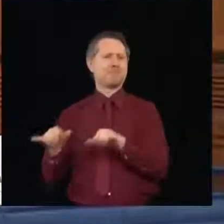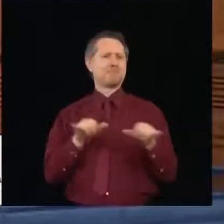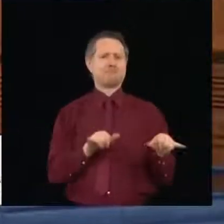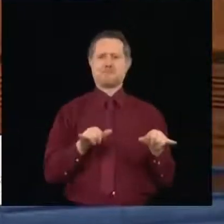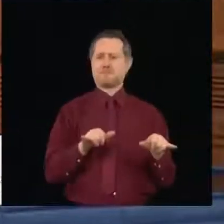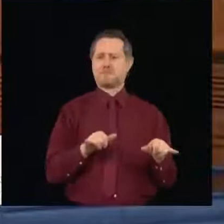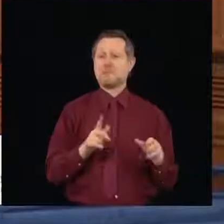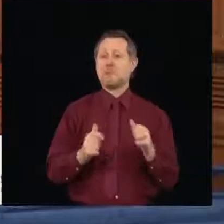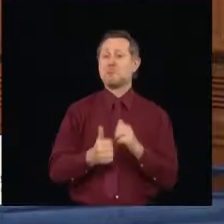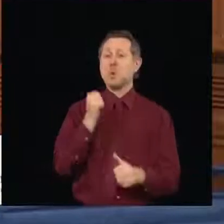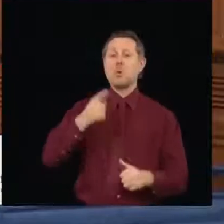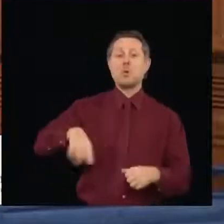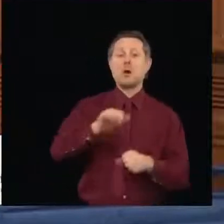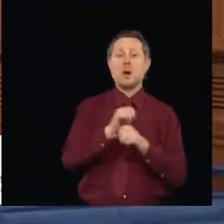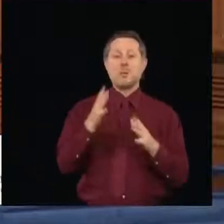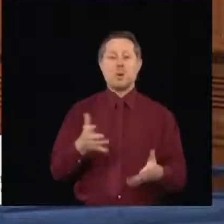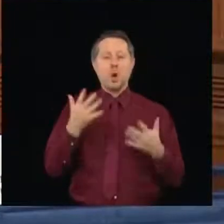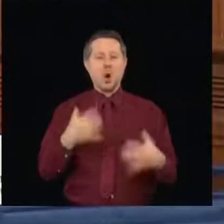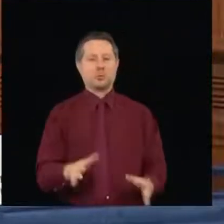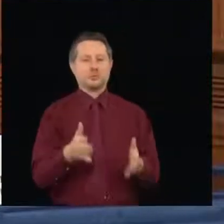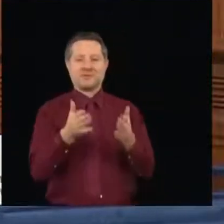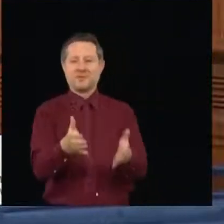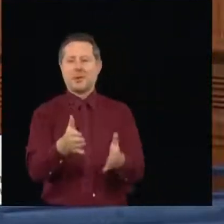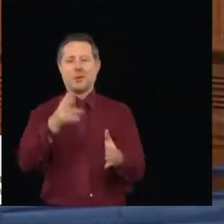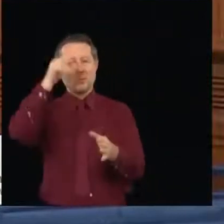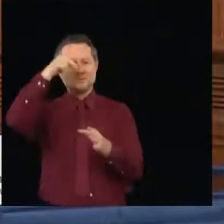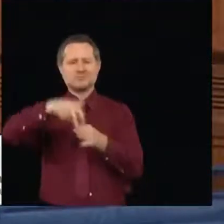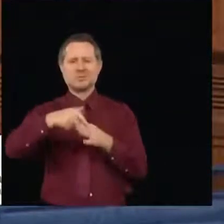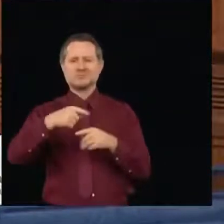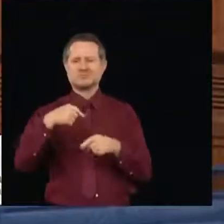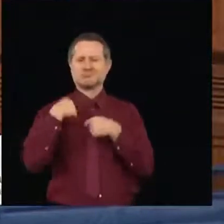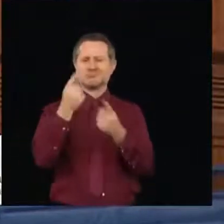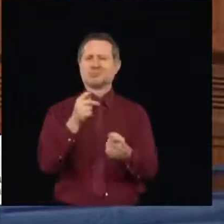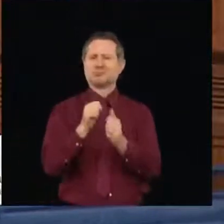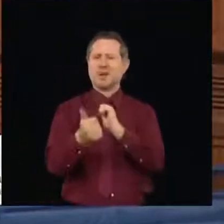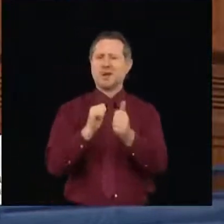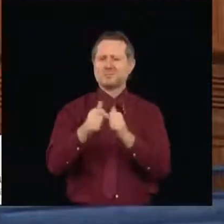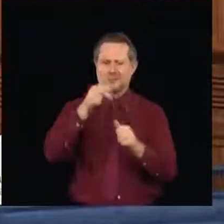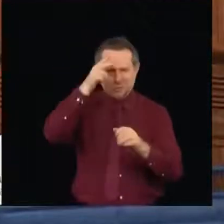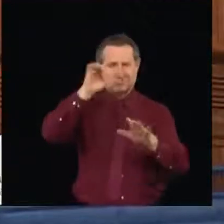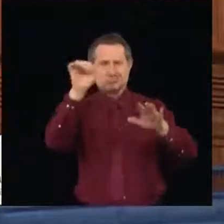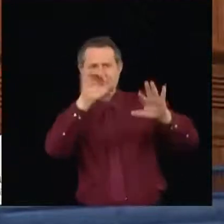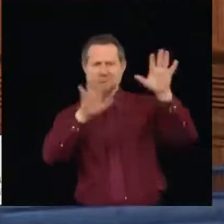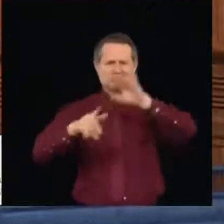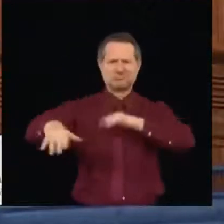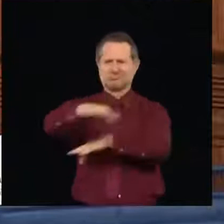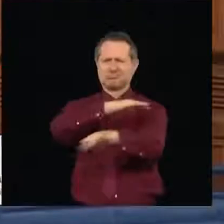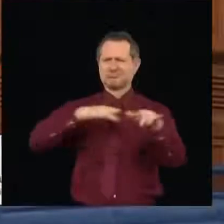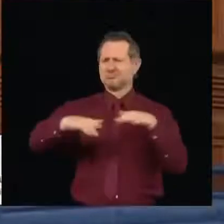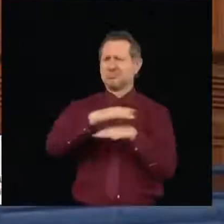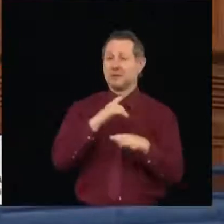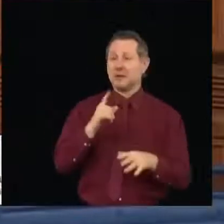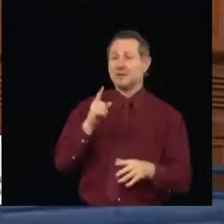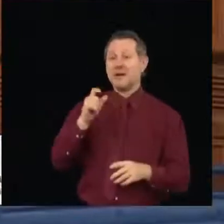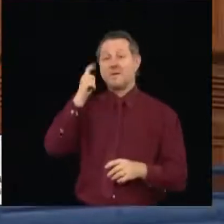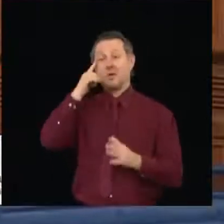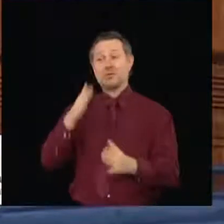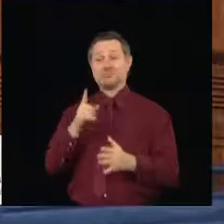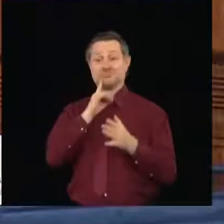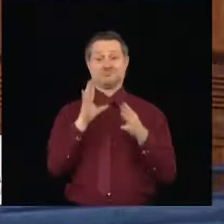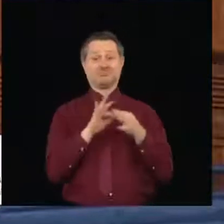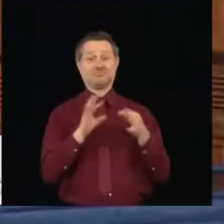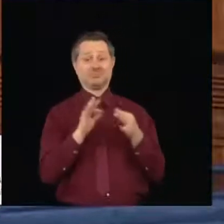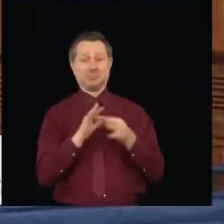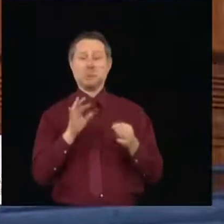are already on site on those tracks, working with those horses and training them. So as the governor mentioned, the risk there is